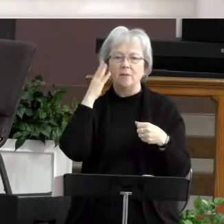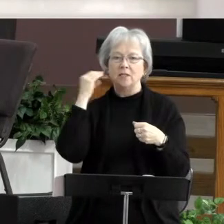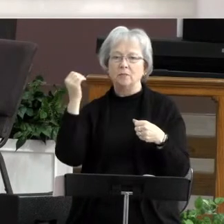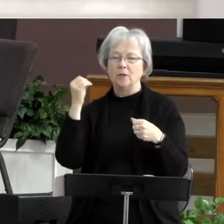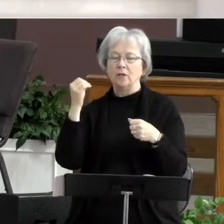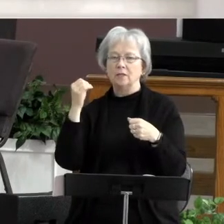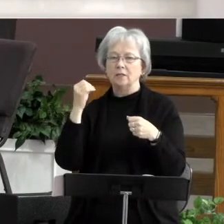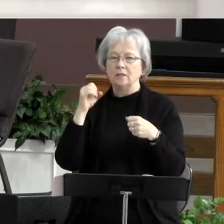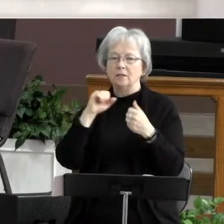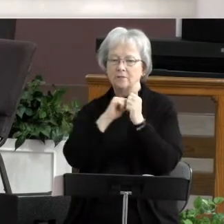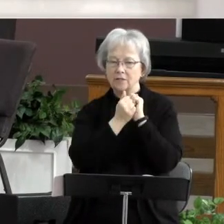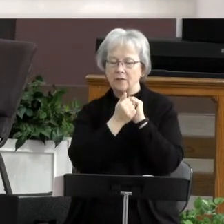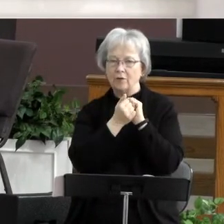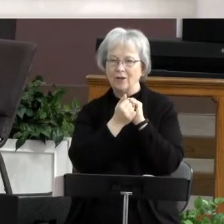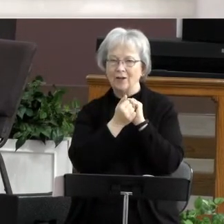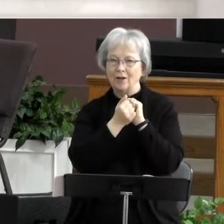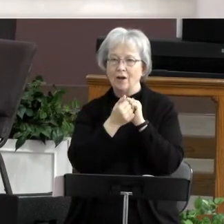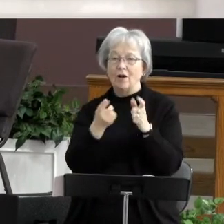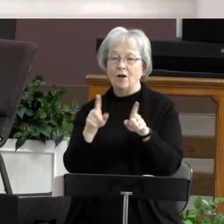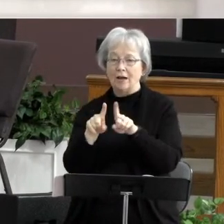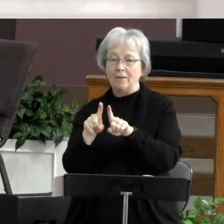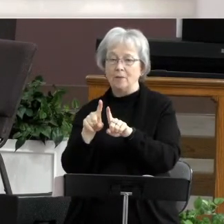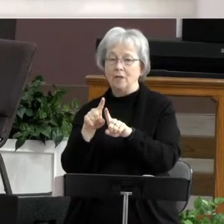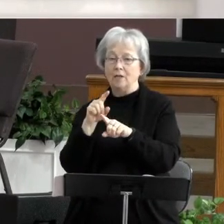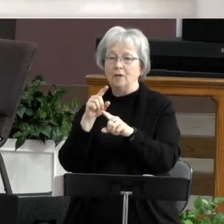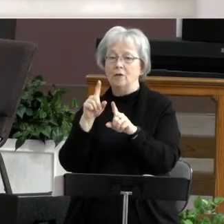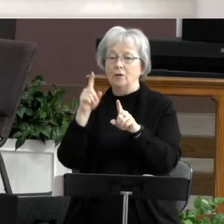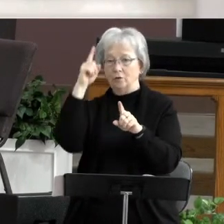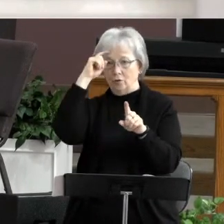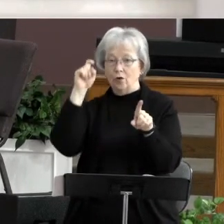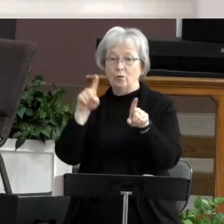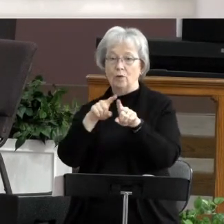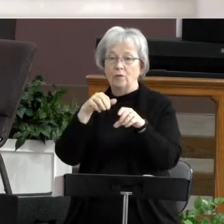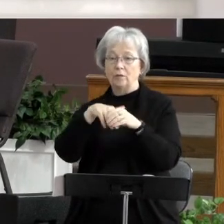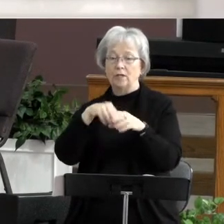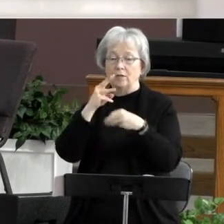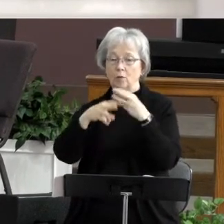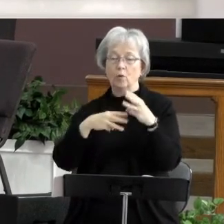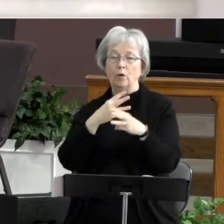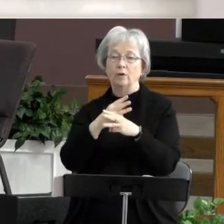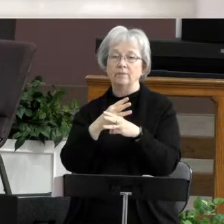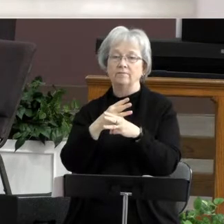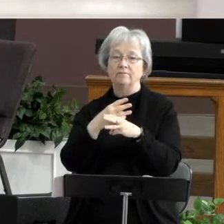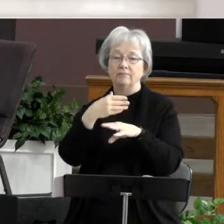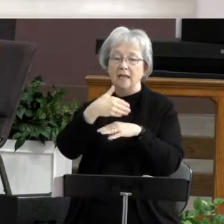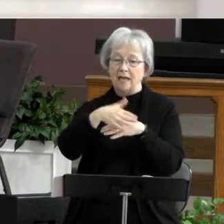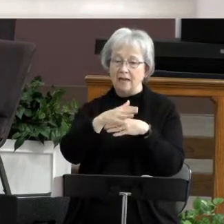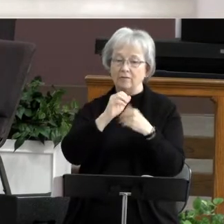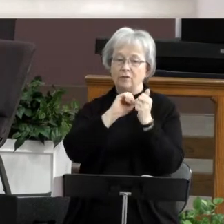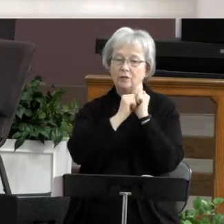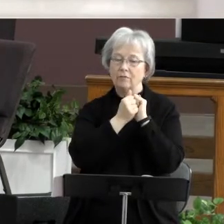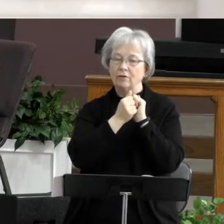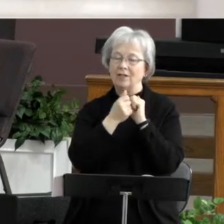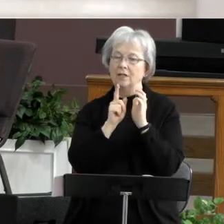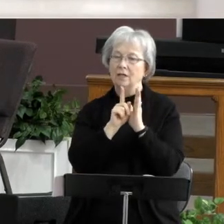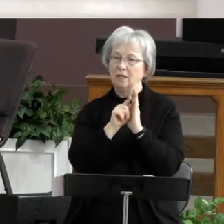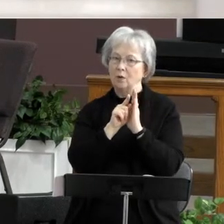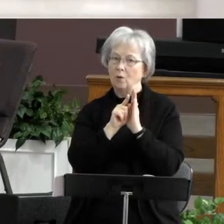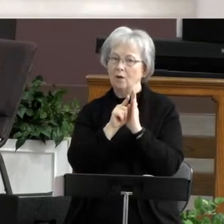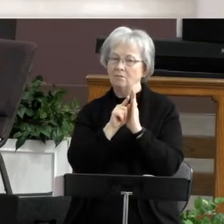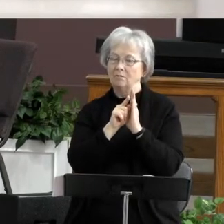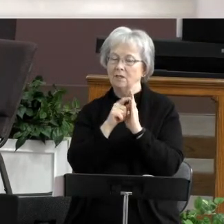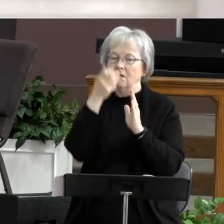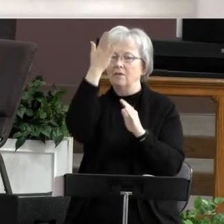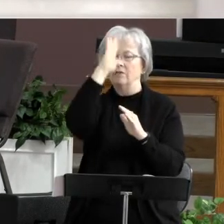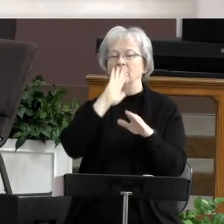accomplished by your brethren who are in the world. After you have suffered for a little while, the God of all